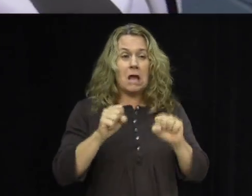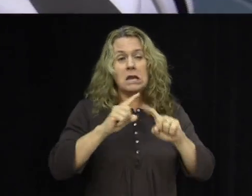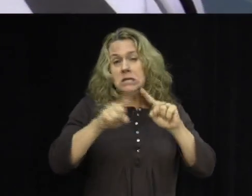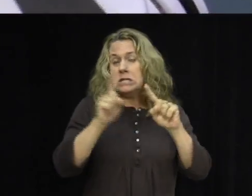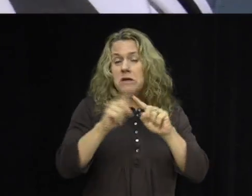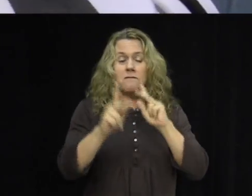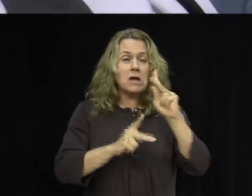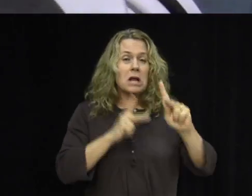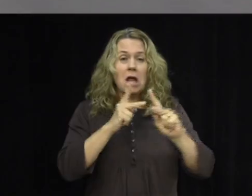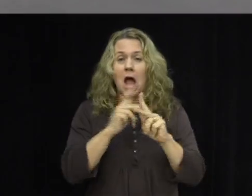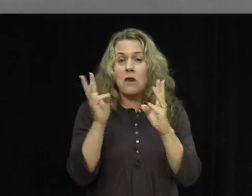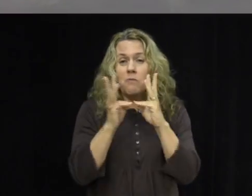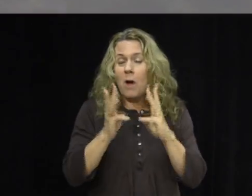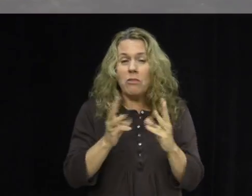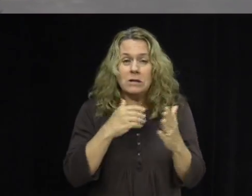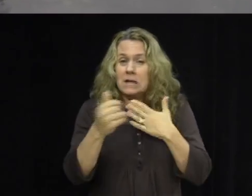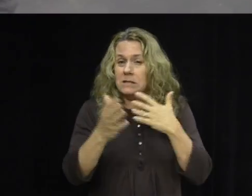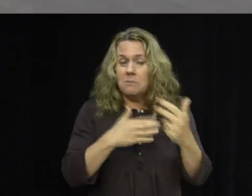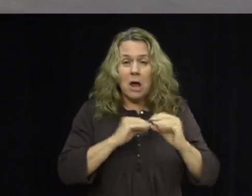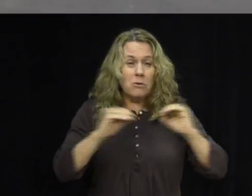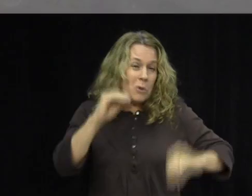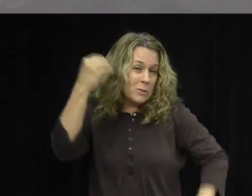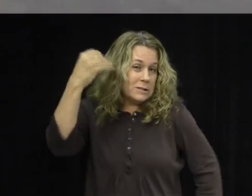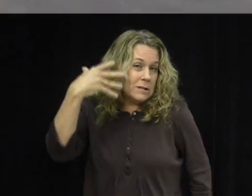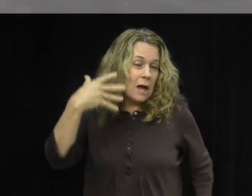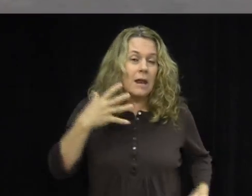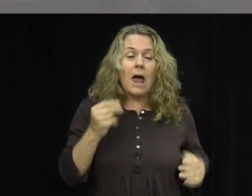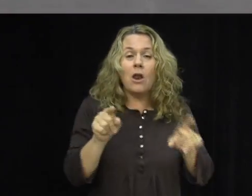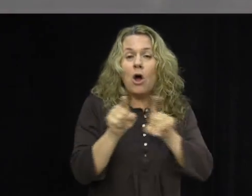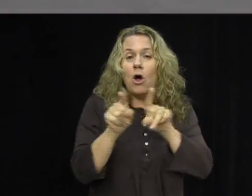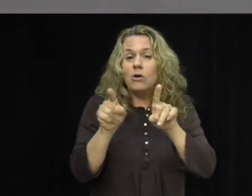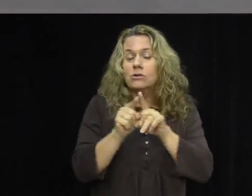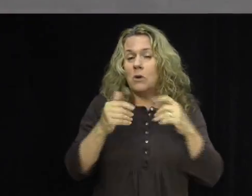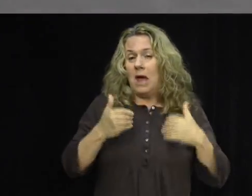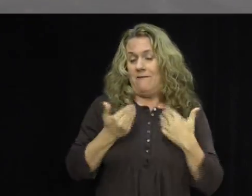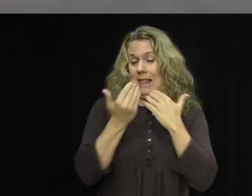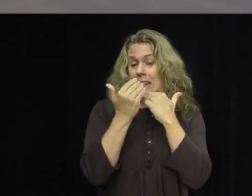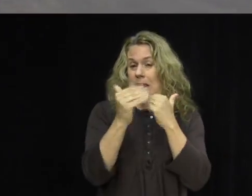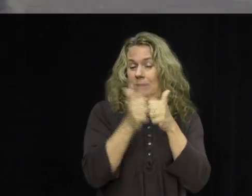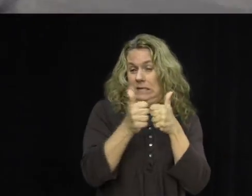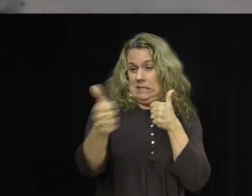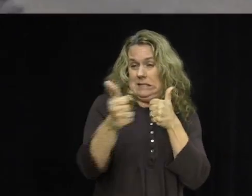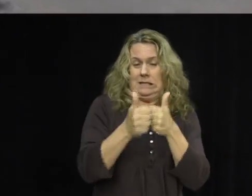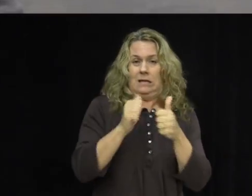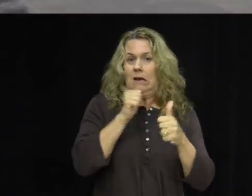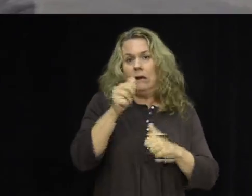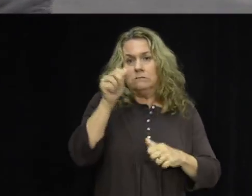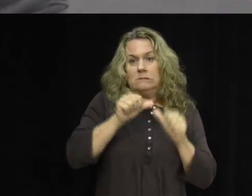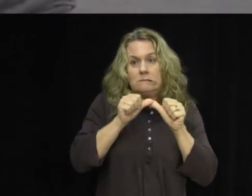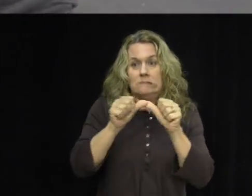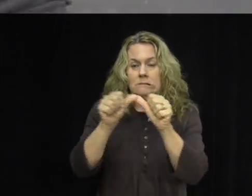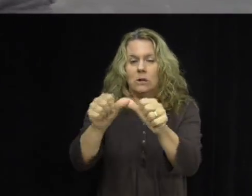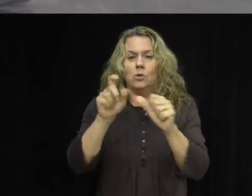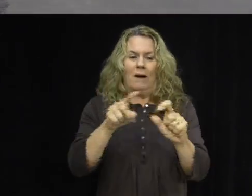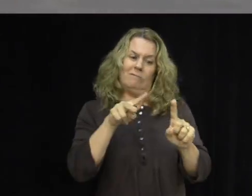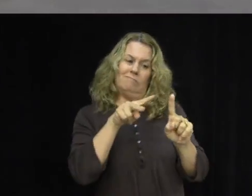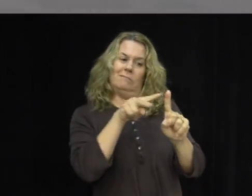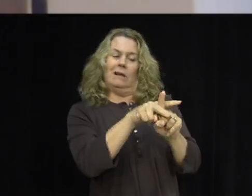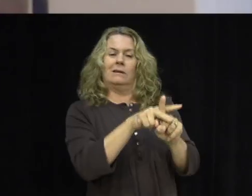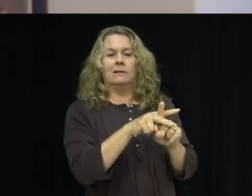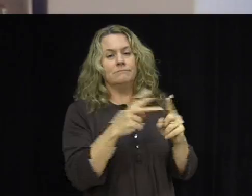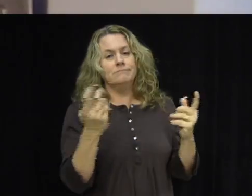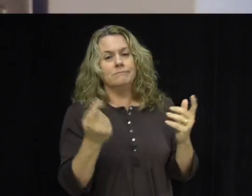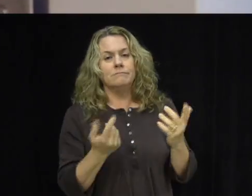types of weather. It's not really going to affect you that much. So, and you'd also have a limited distance. You couldn't go forever. You'd have to charge the battery at some